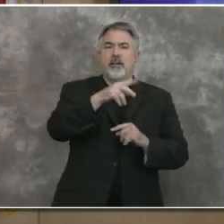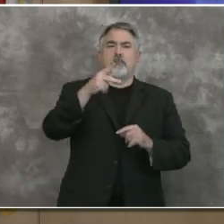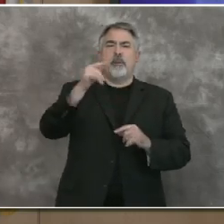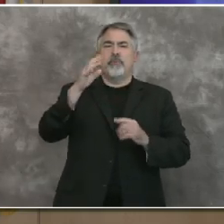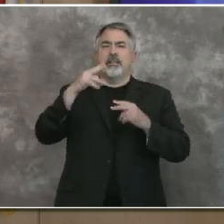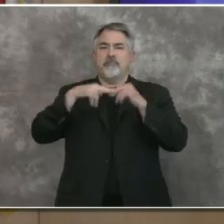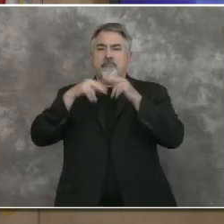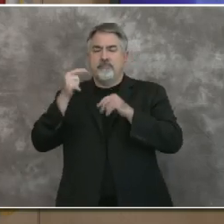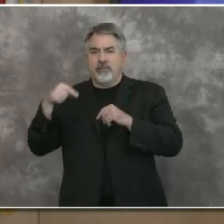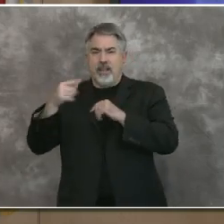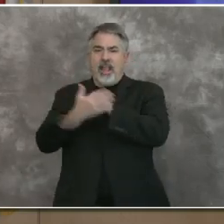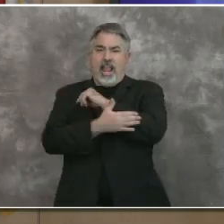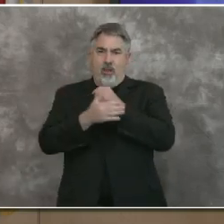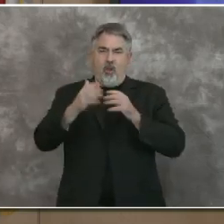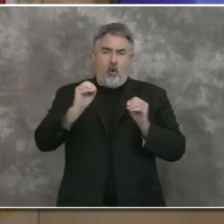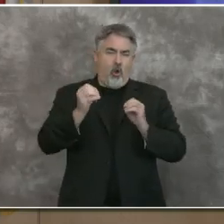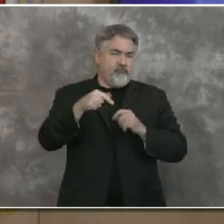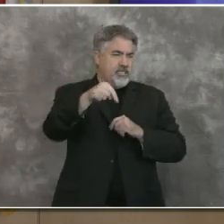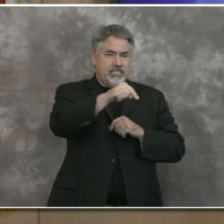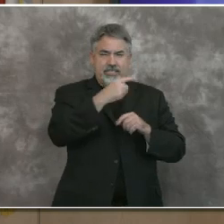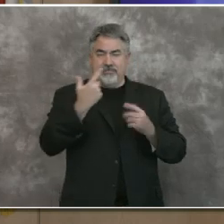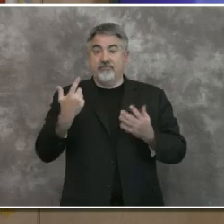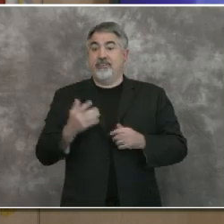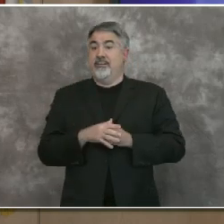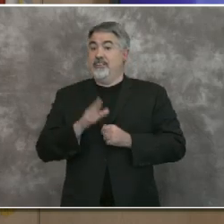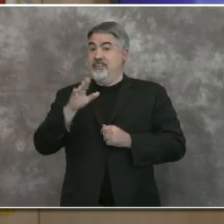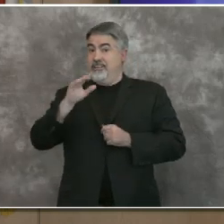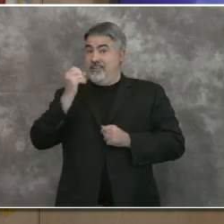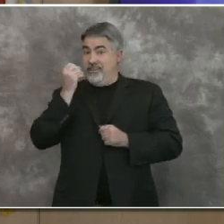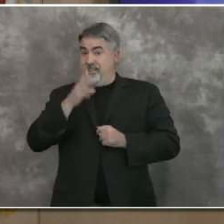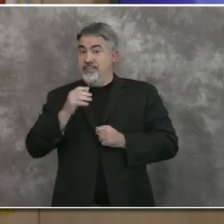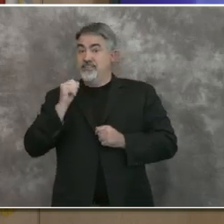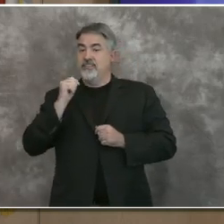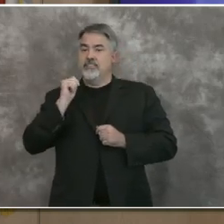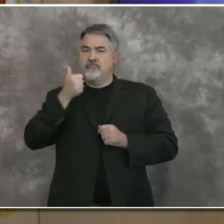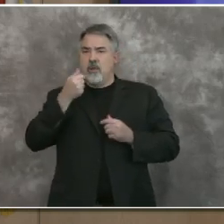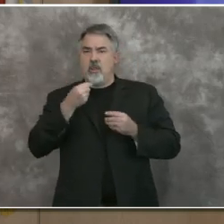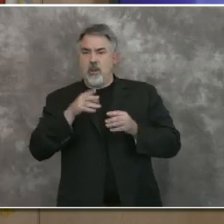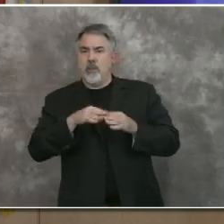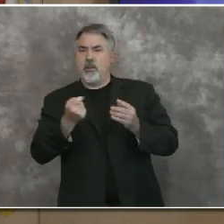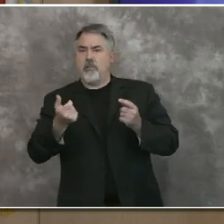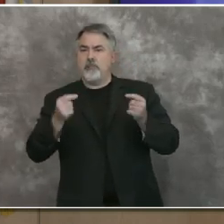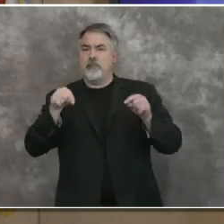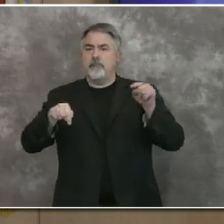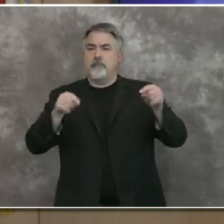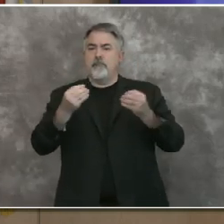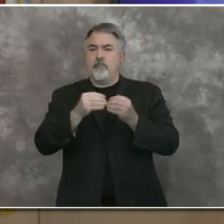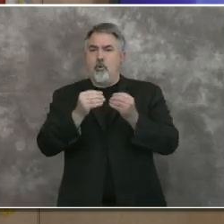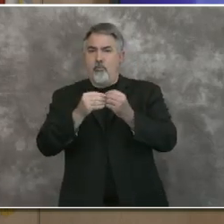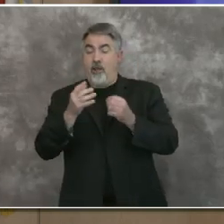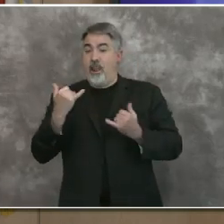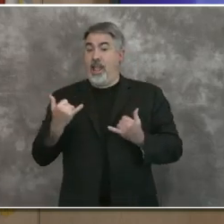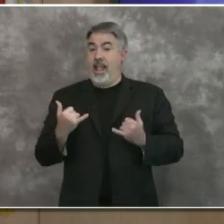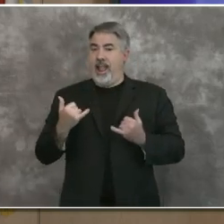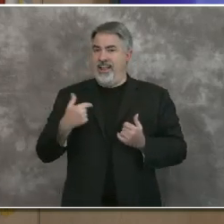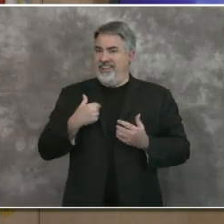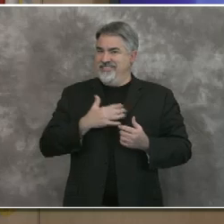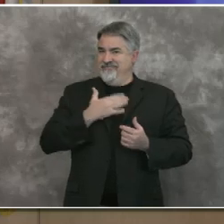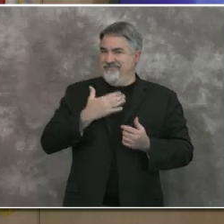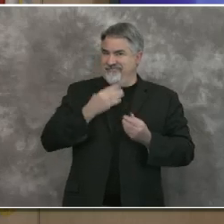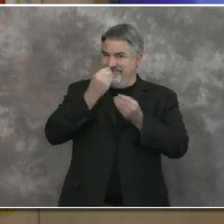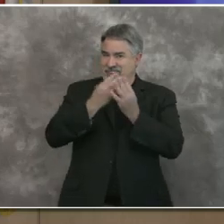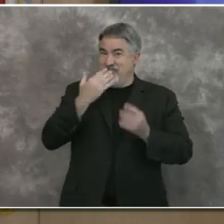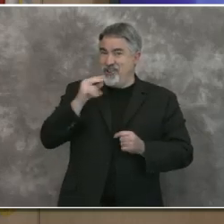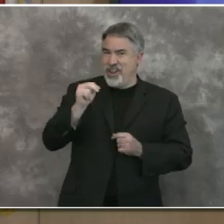offices, starting tomorrow and being phased in over the next week. Today I'm happy to announce more good news about one